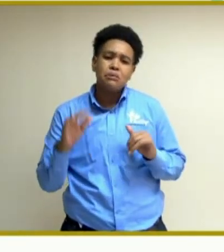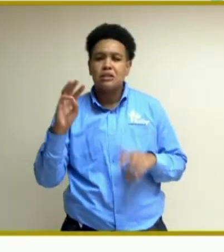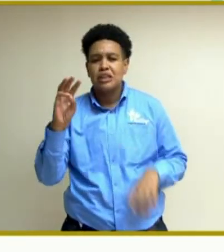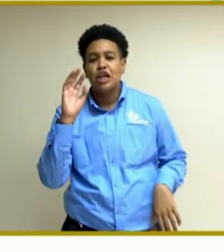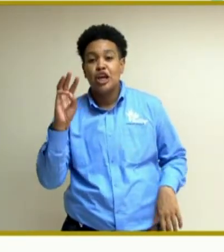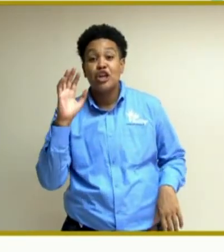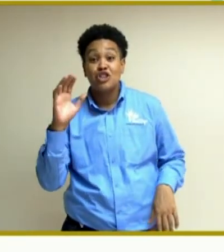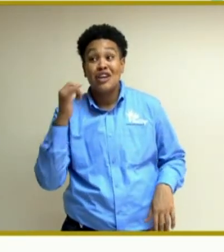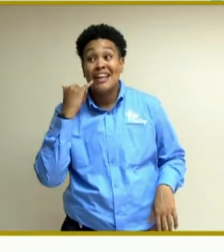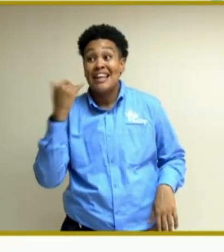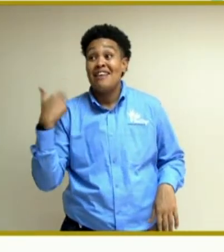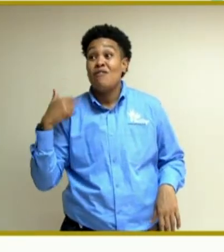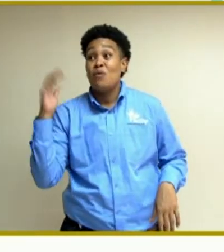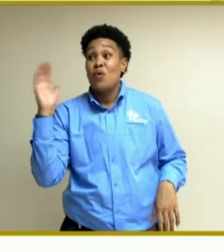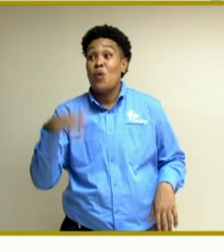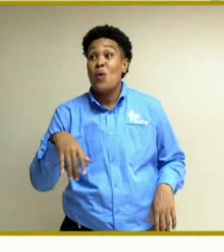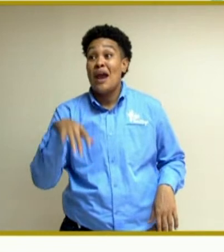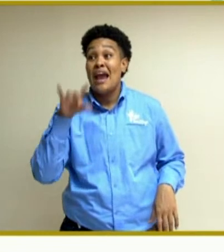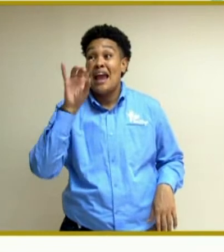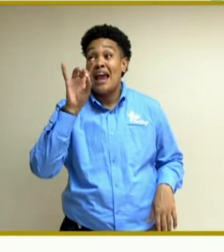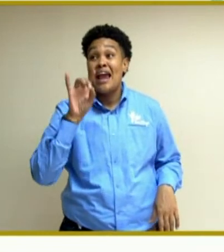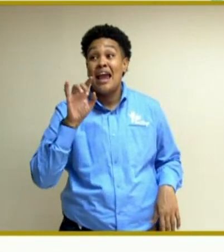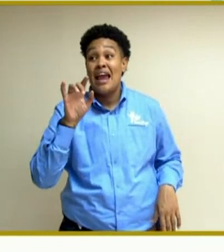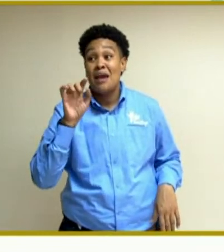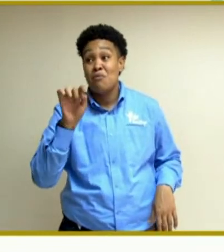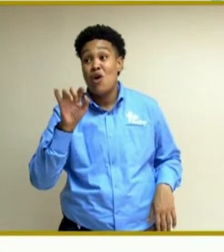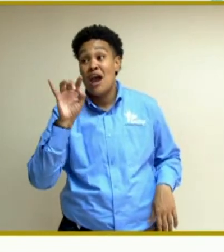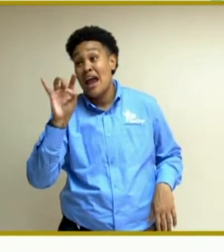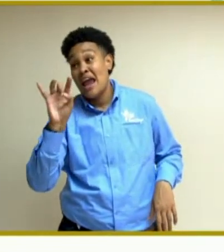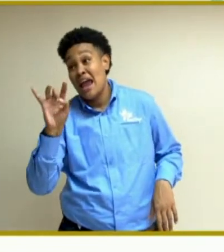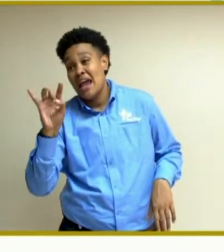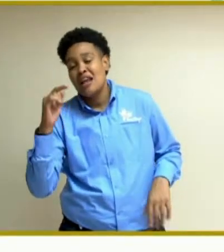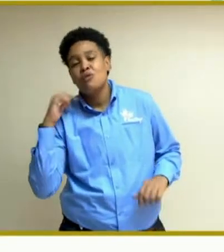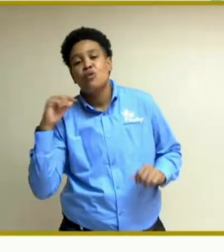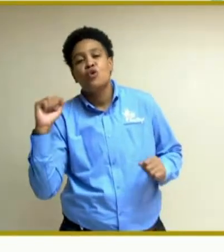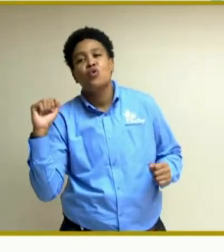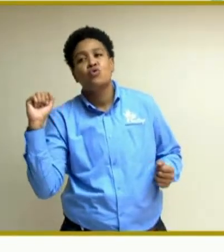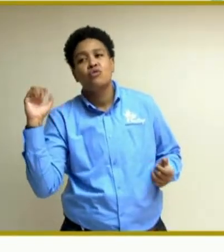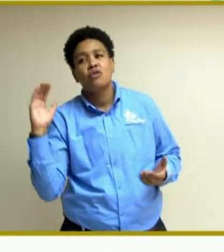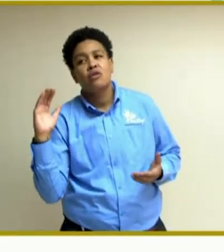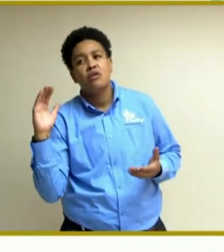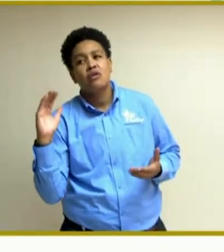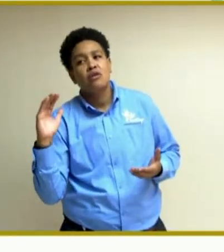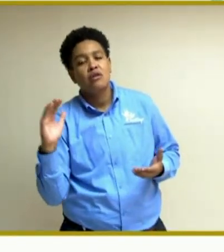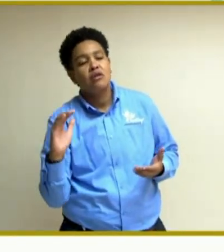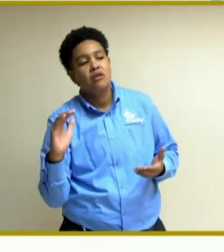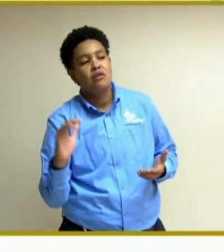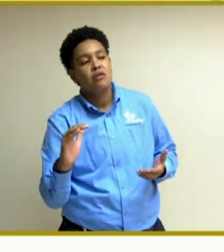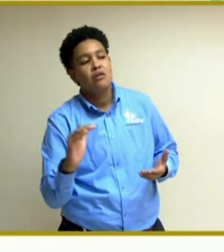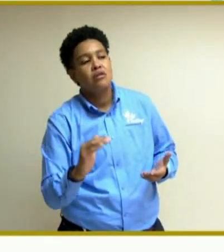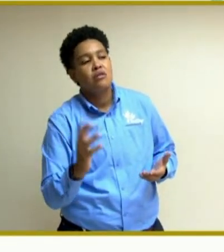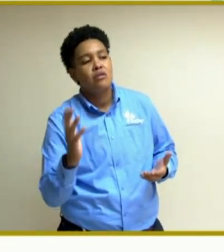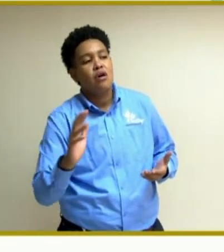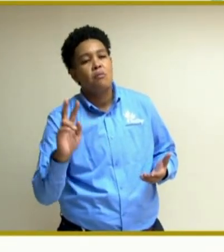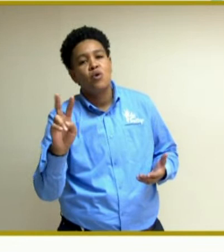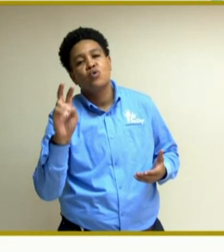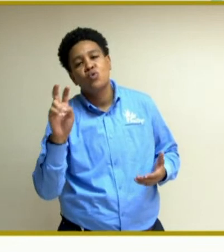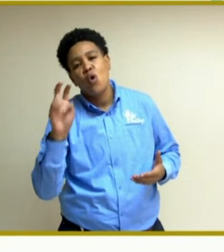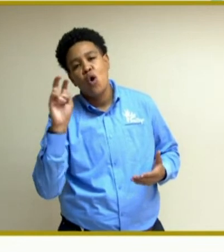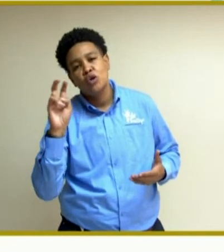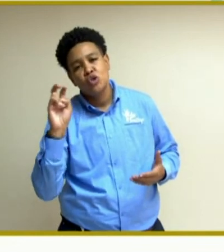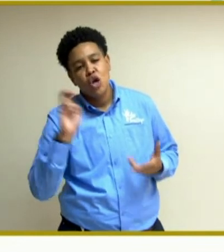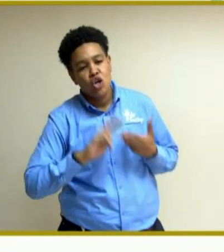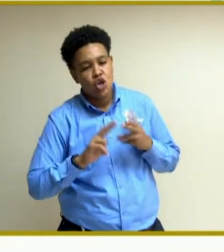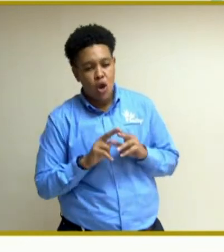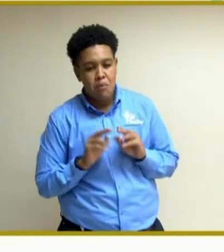to 8.8, then we could be going down to as about 200